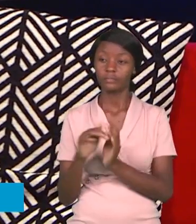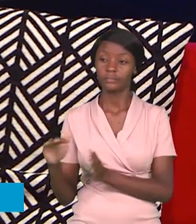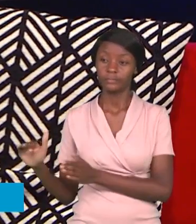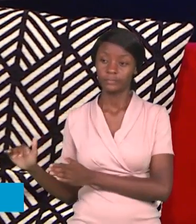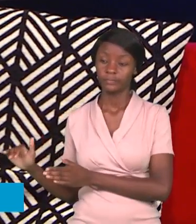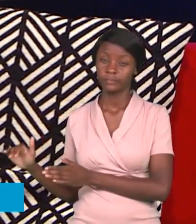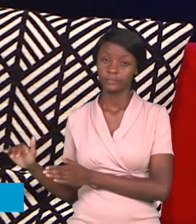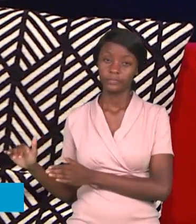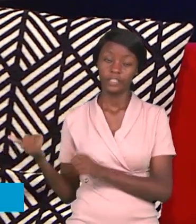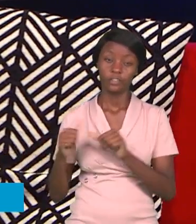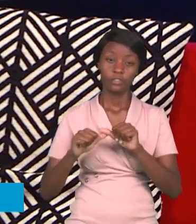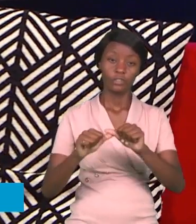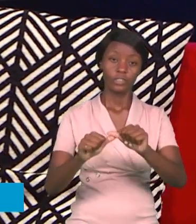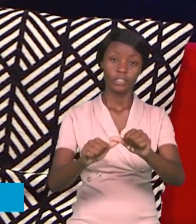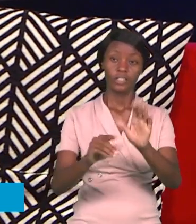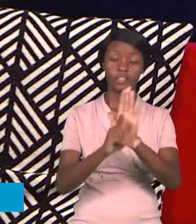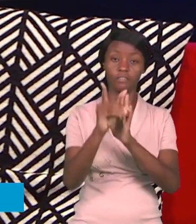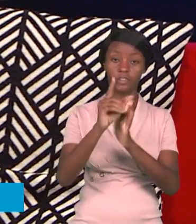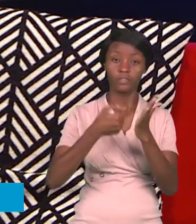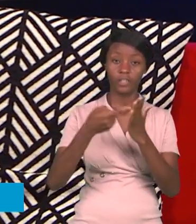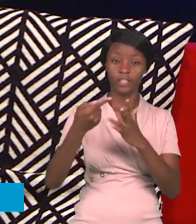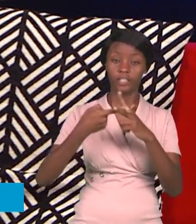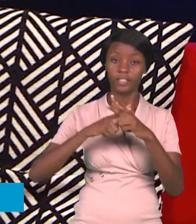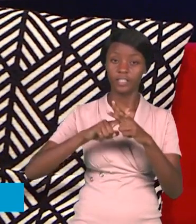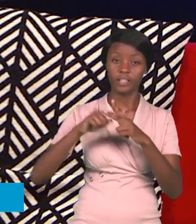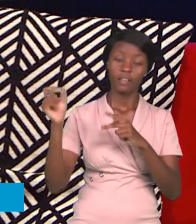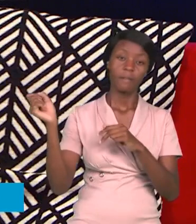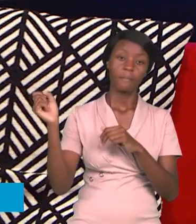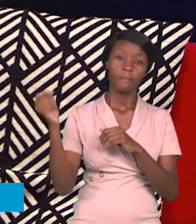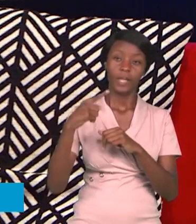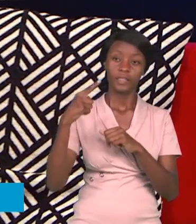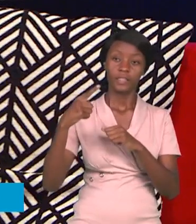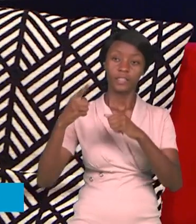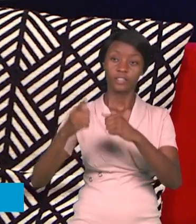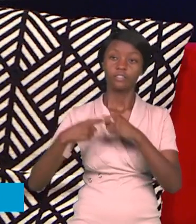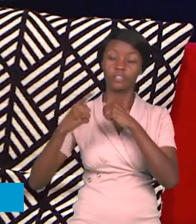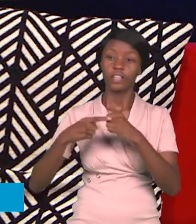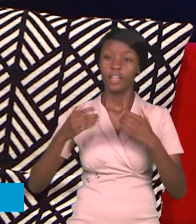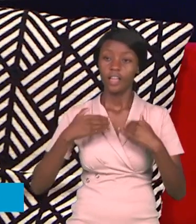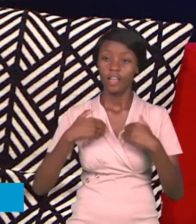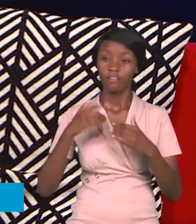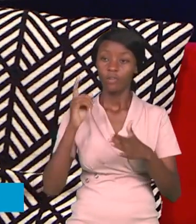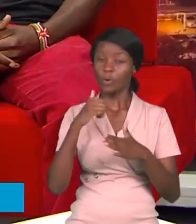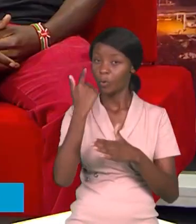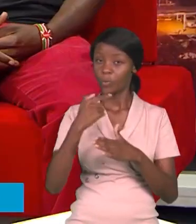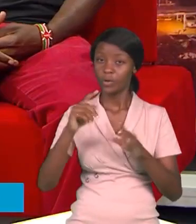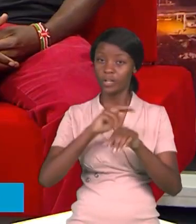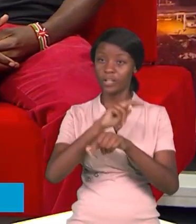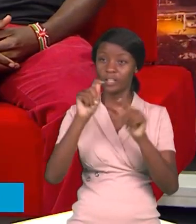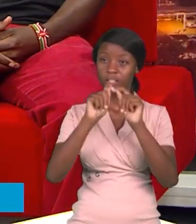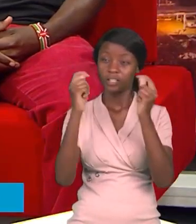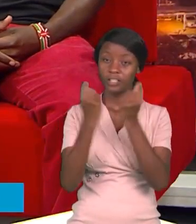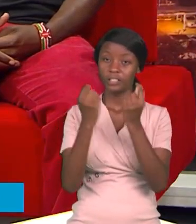Now, the Sustainable Development Week is coming up on the 1st of June. And with me in the studio is Team Environment.